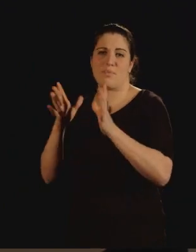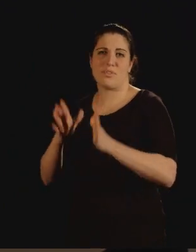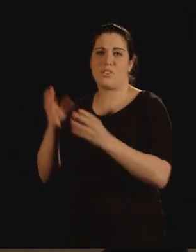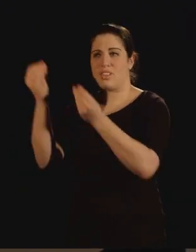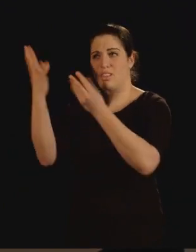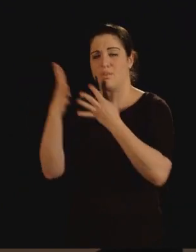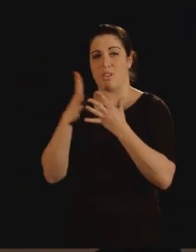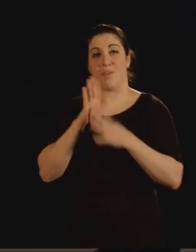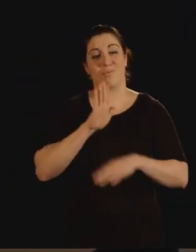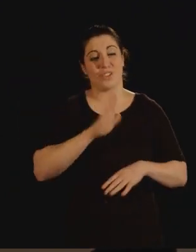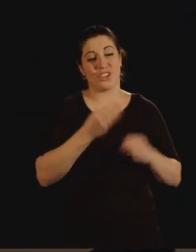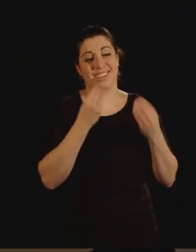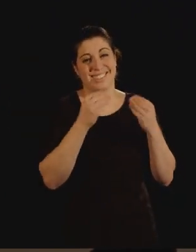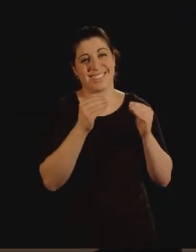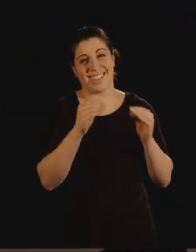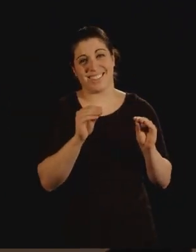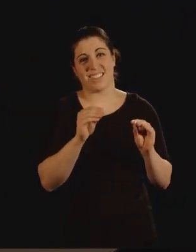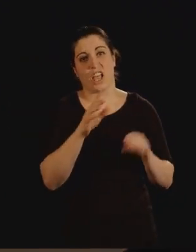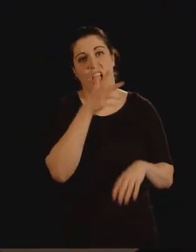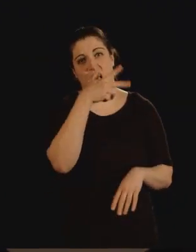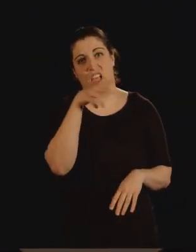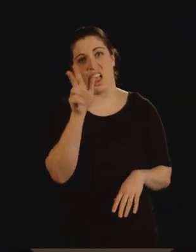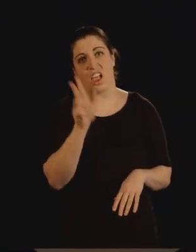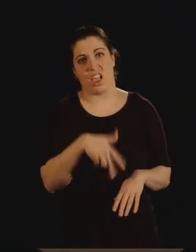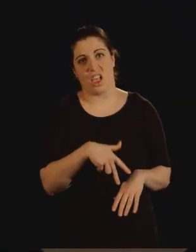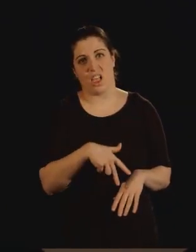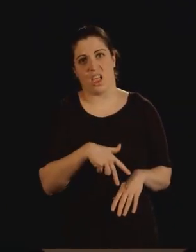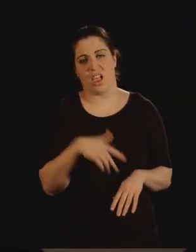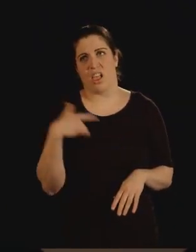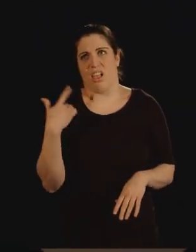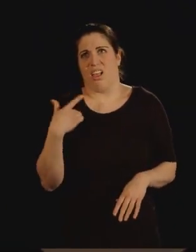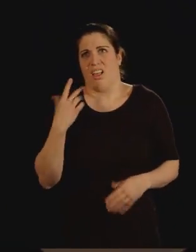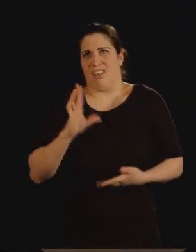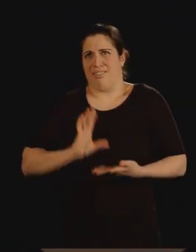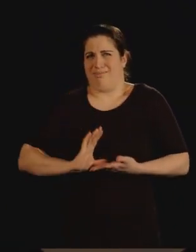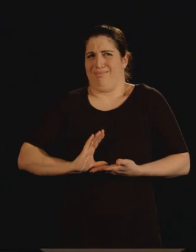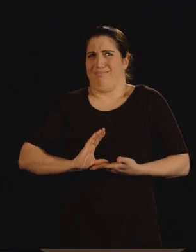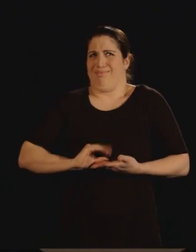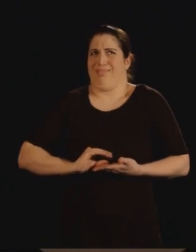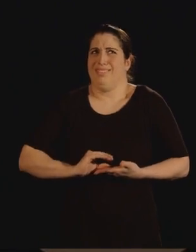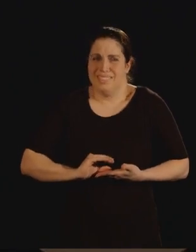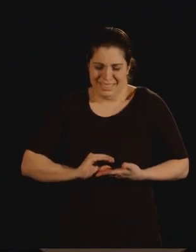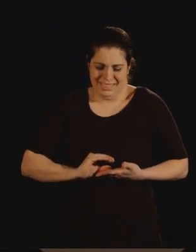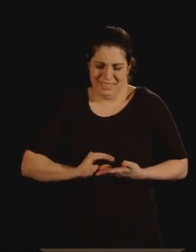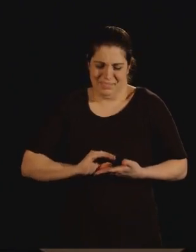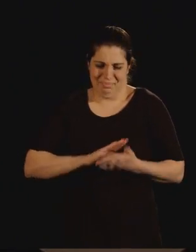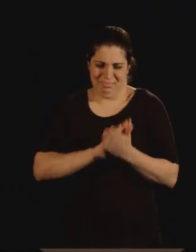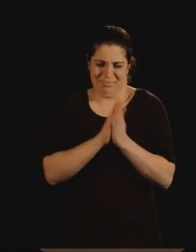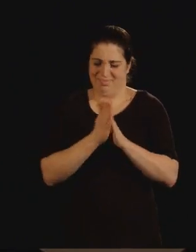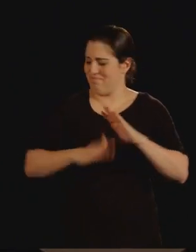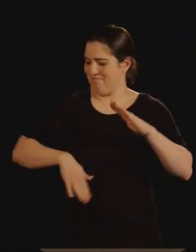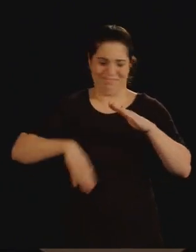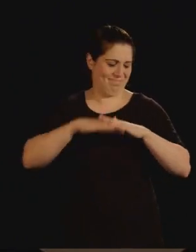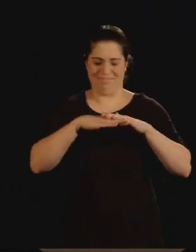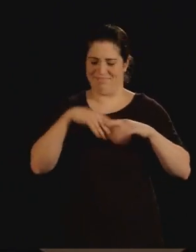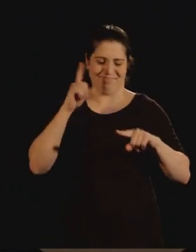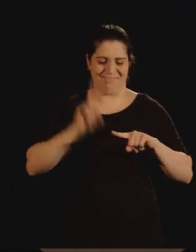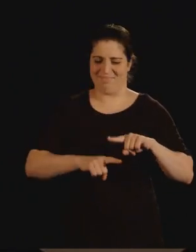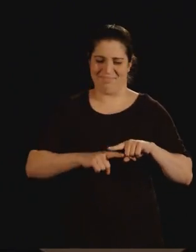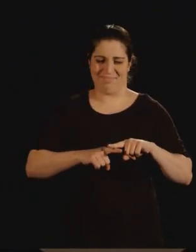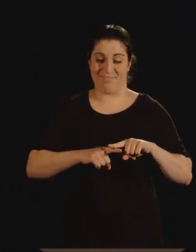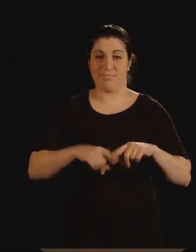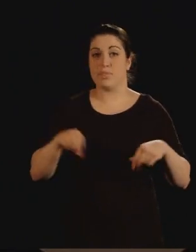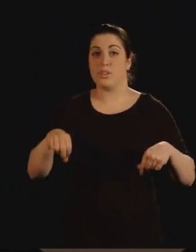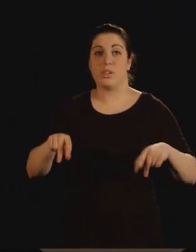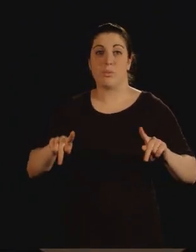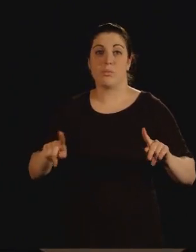my low casket sales at our weekly meetings. In fact, I despise this type of sale so deeply that when the chance to take